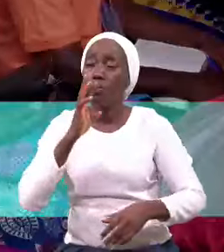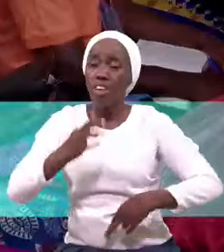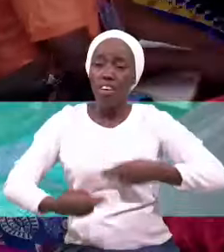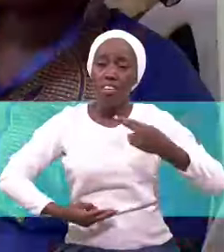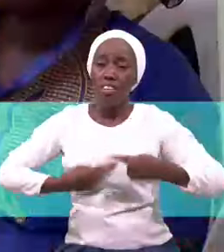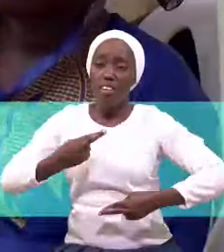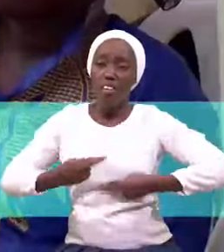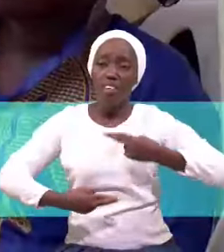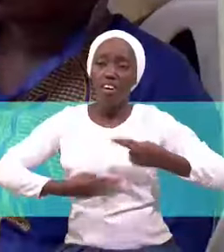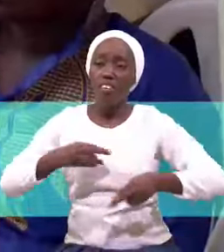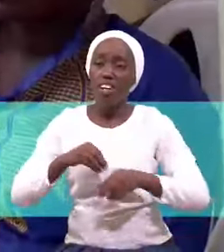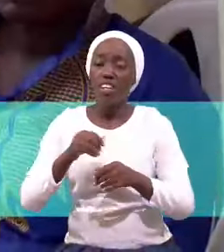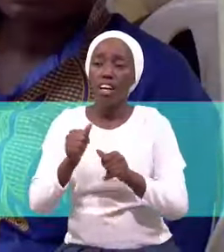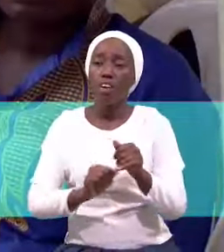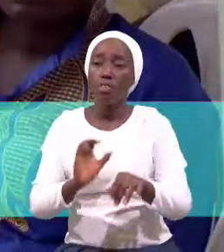from this day.